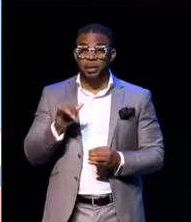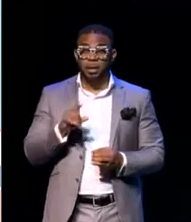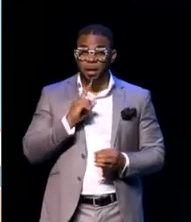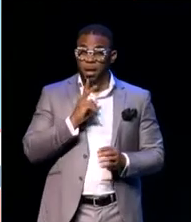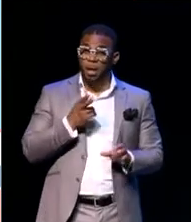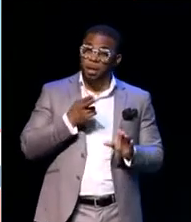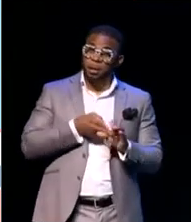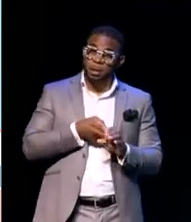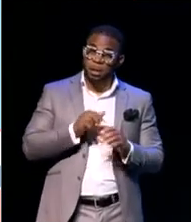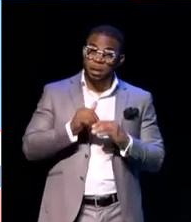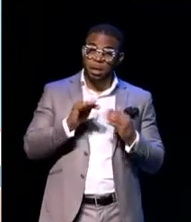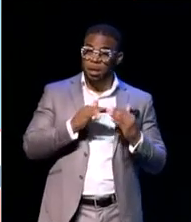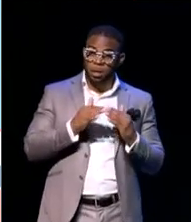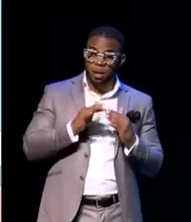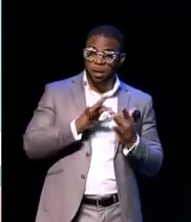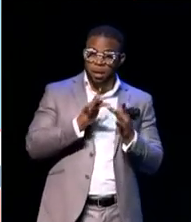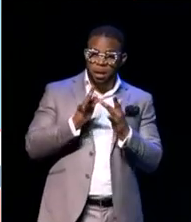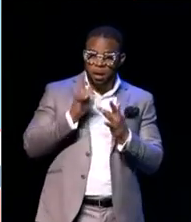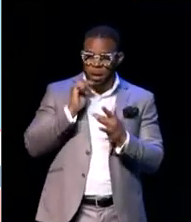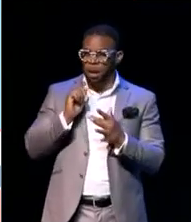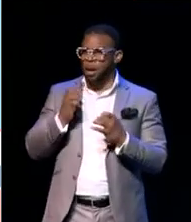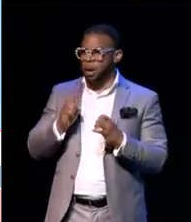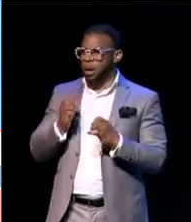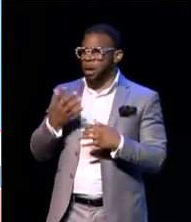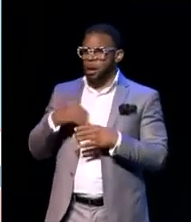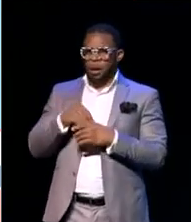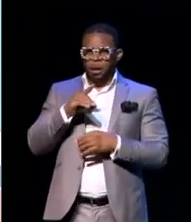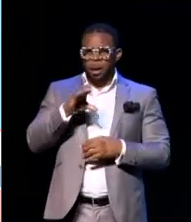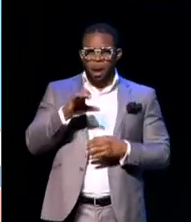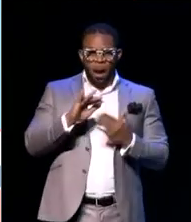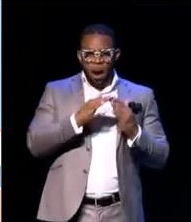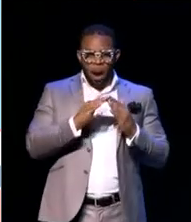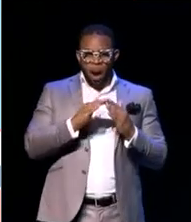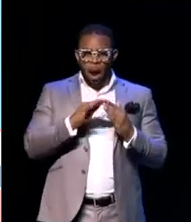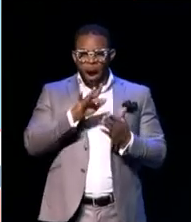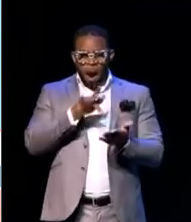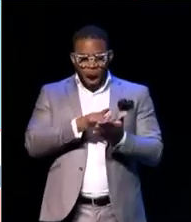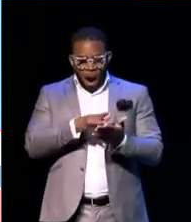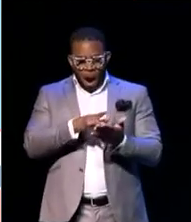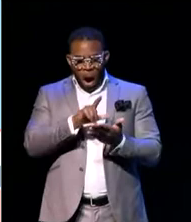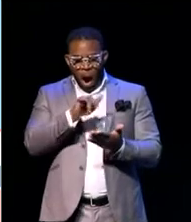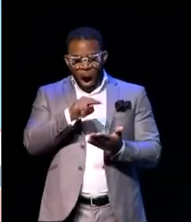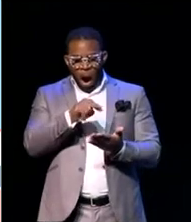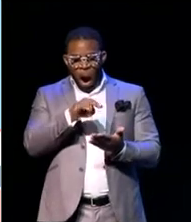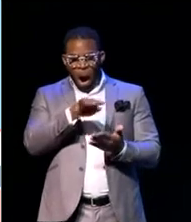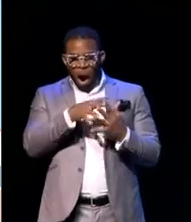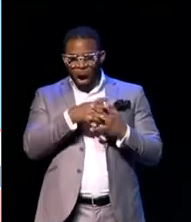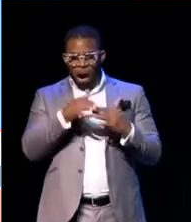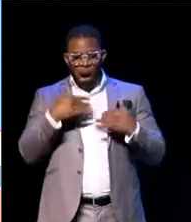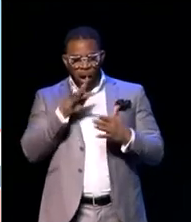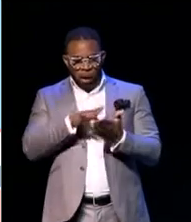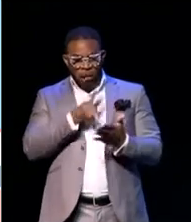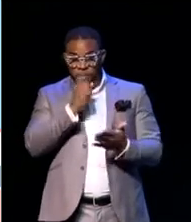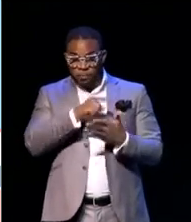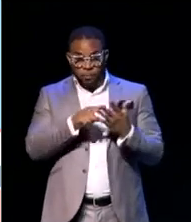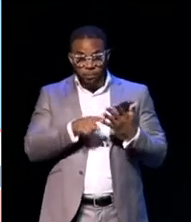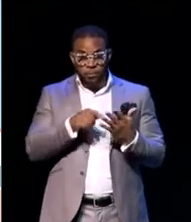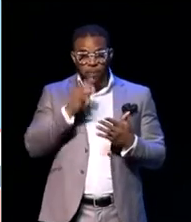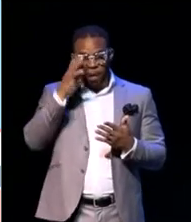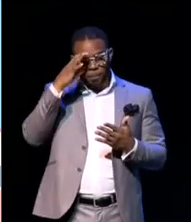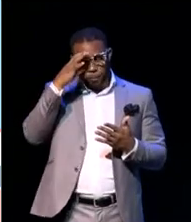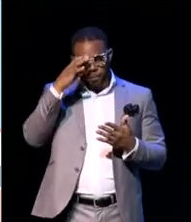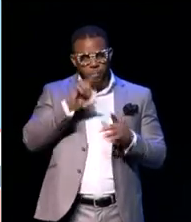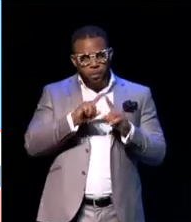are participating in the community outreach efforts as part of the DC's Community Core, Latin American Youth Center is one of them. And